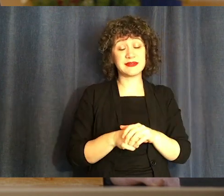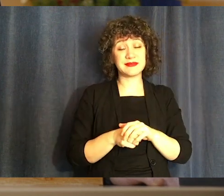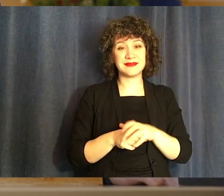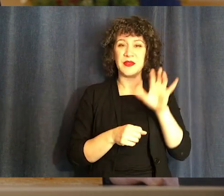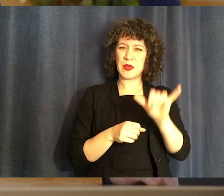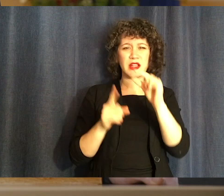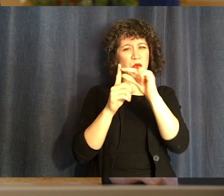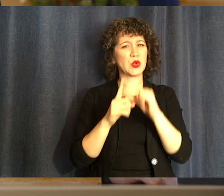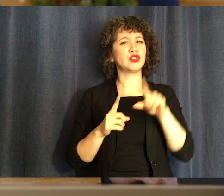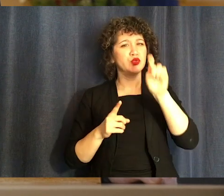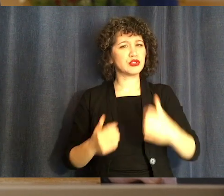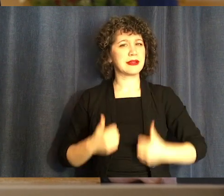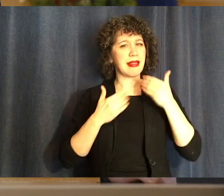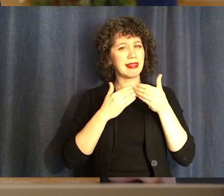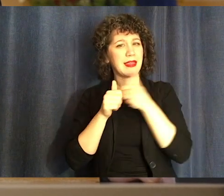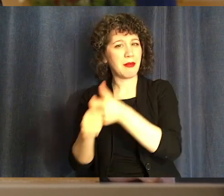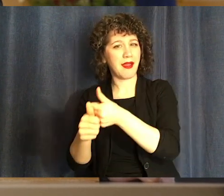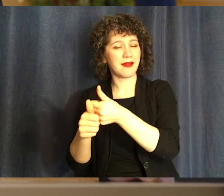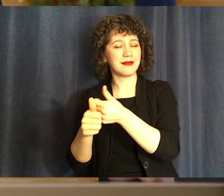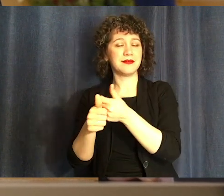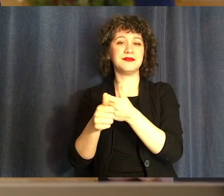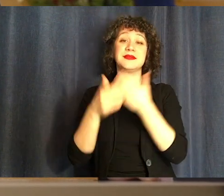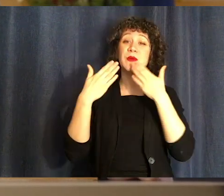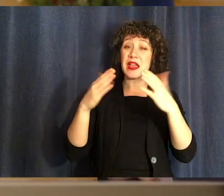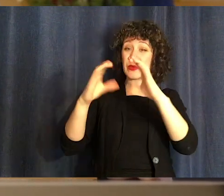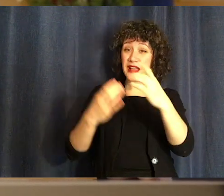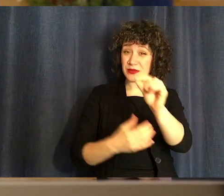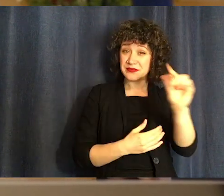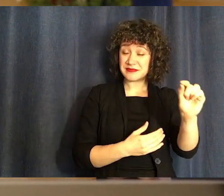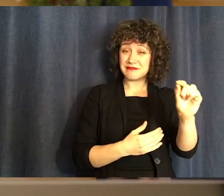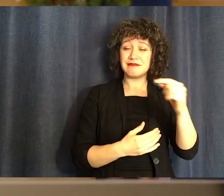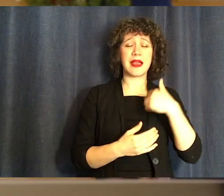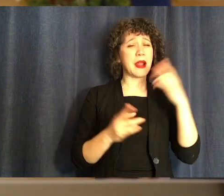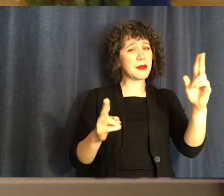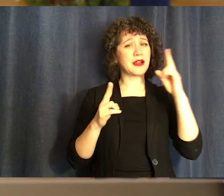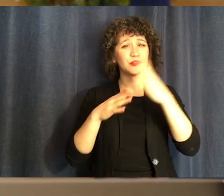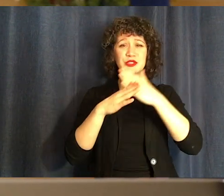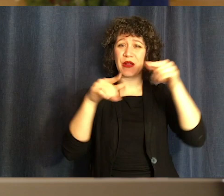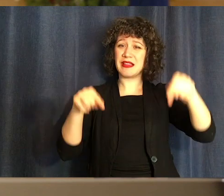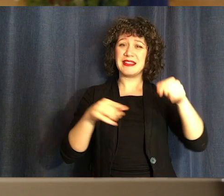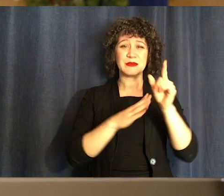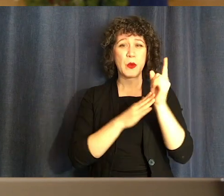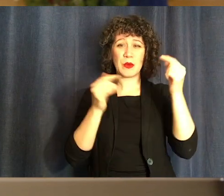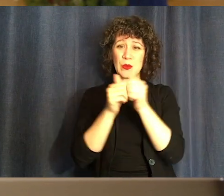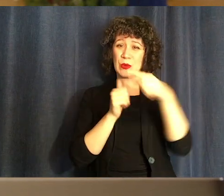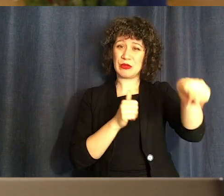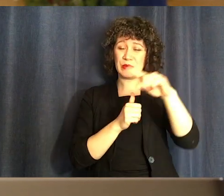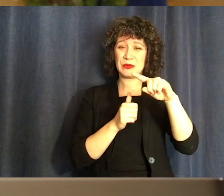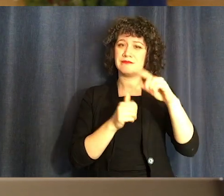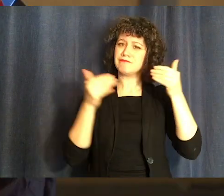Congratulations, class of 2020, and thank you for giving me the honor of sharing this moment with you today. Go forth and make life happen.